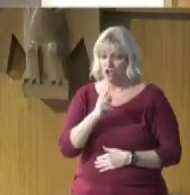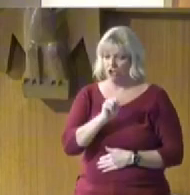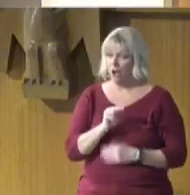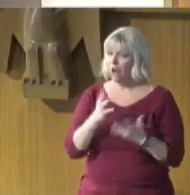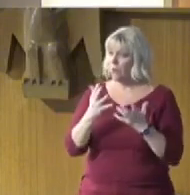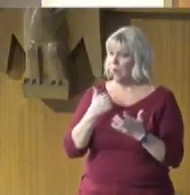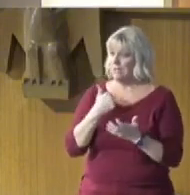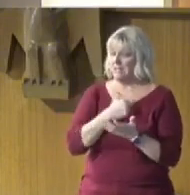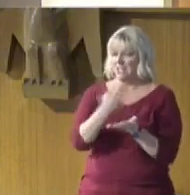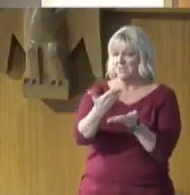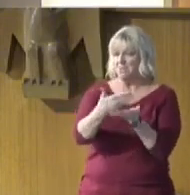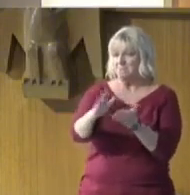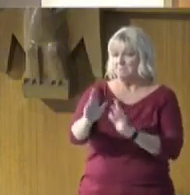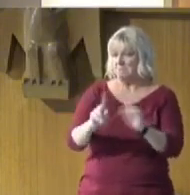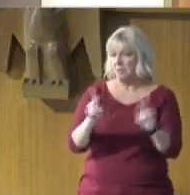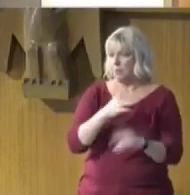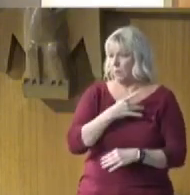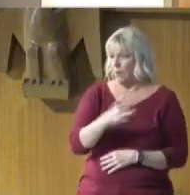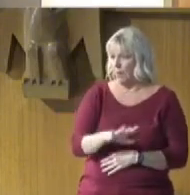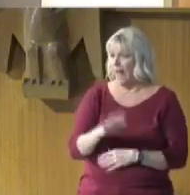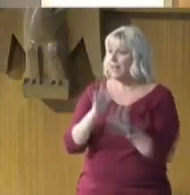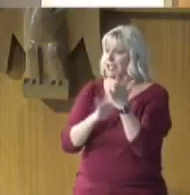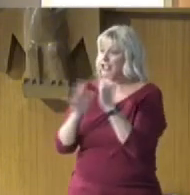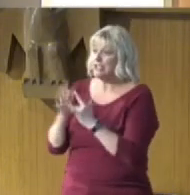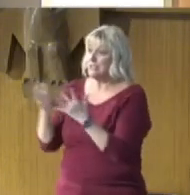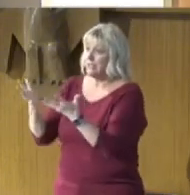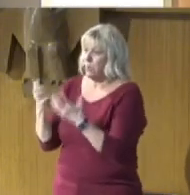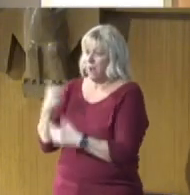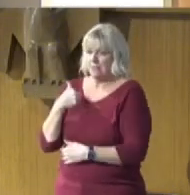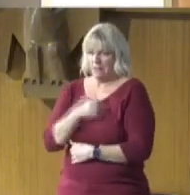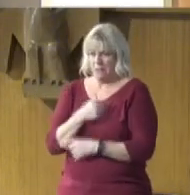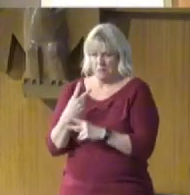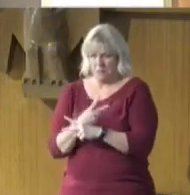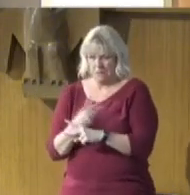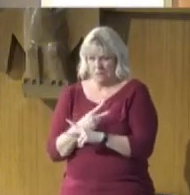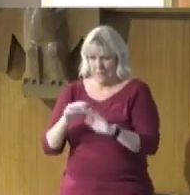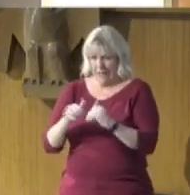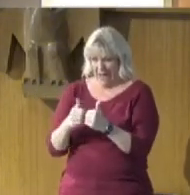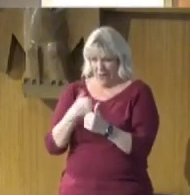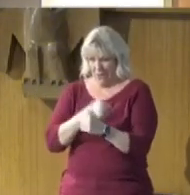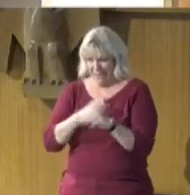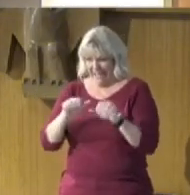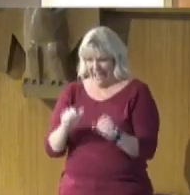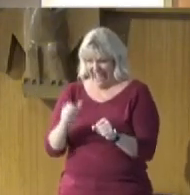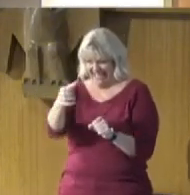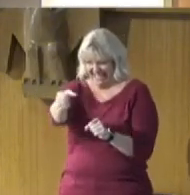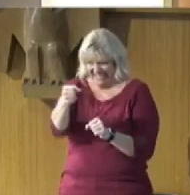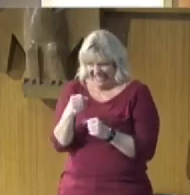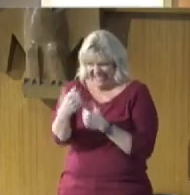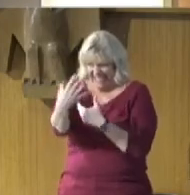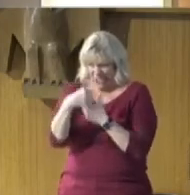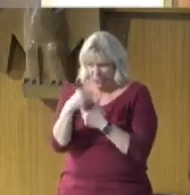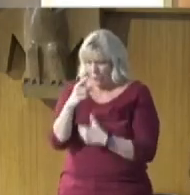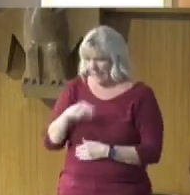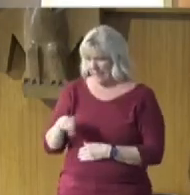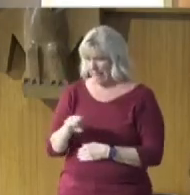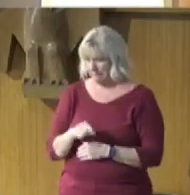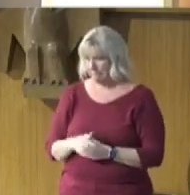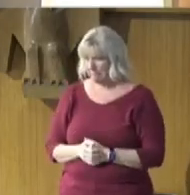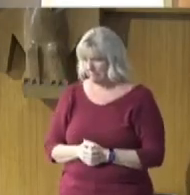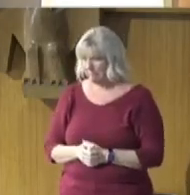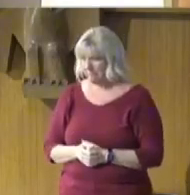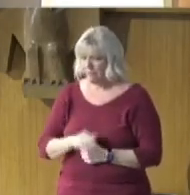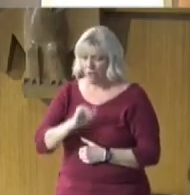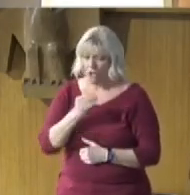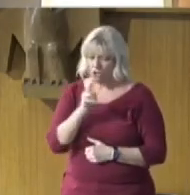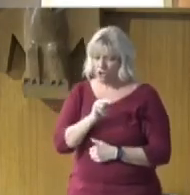like, while Jesus leads us to find ways to include those who are difficult to include. John leads us into a path